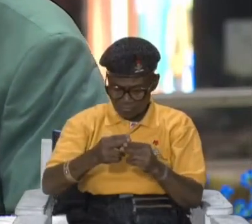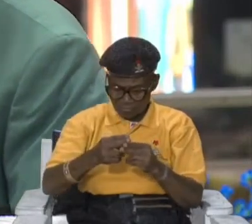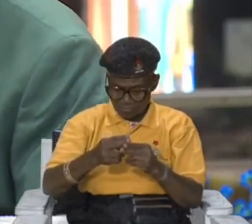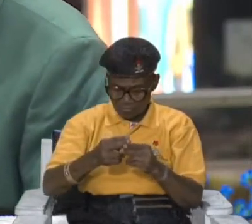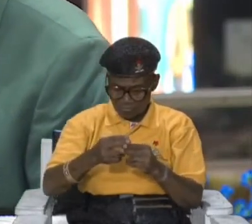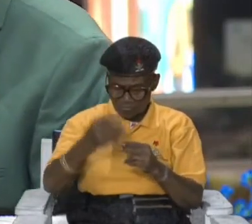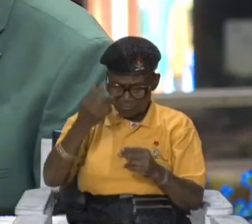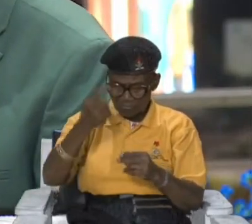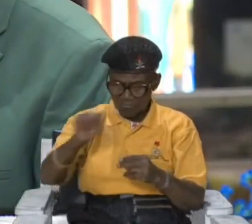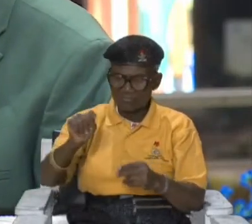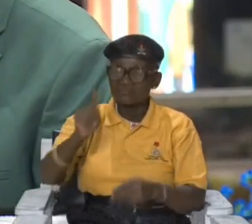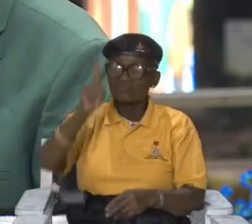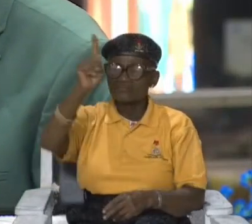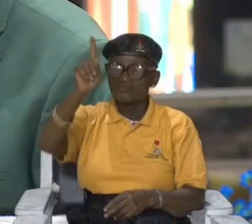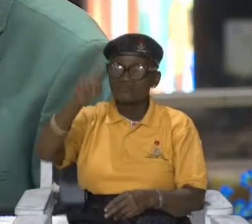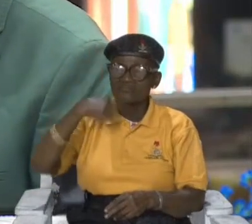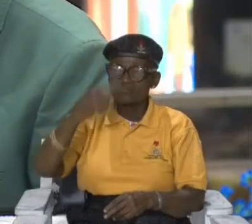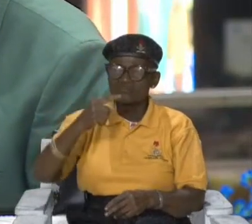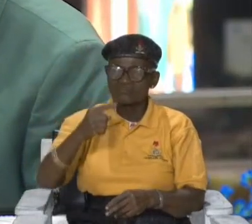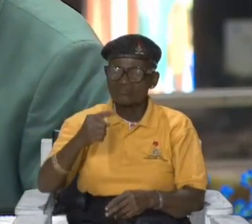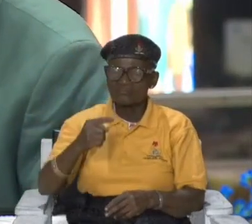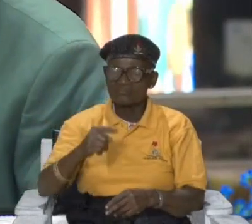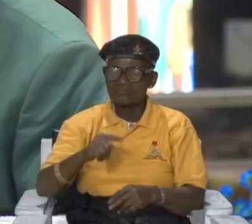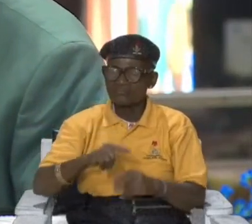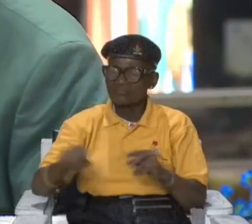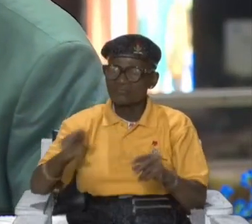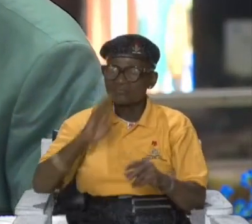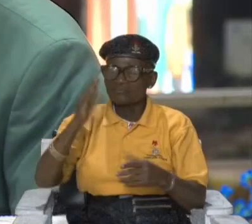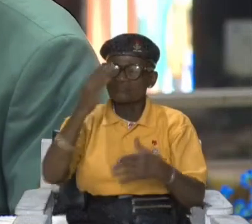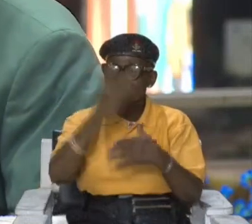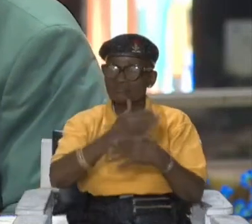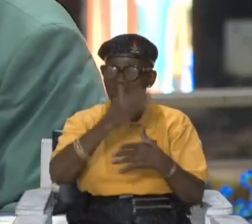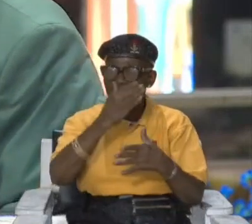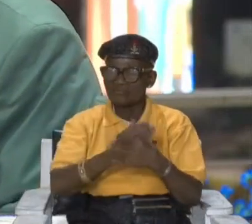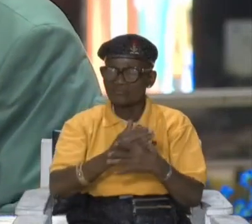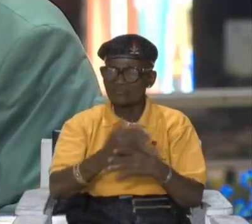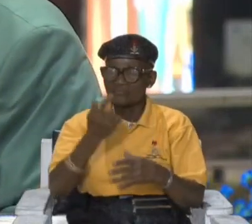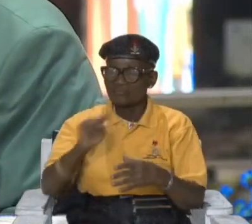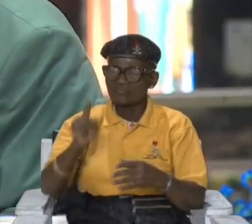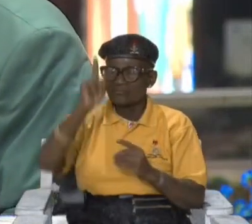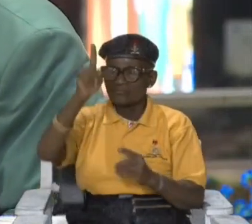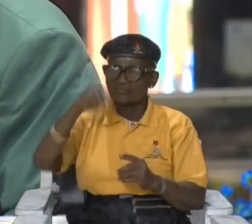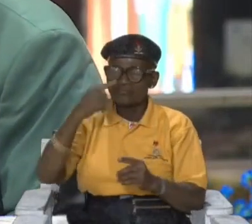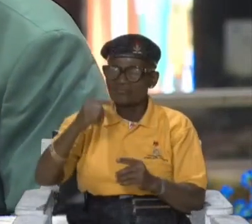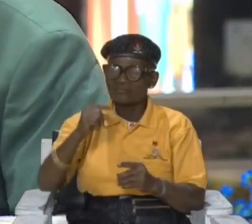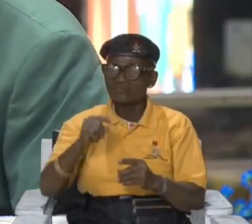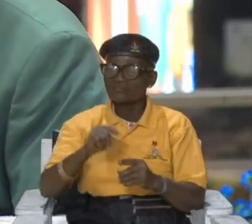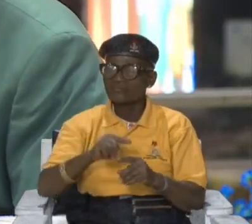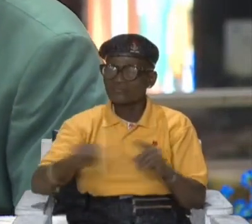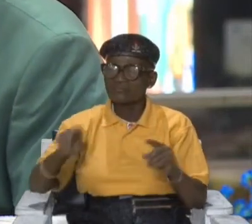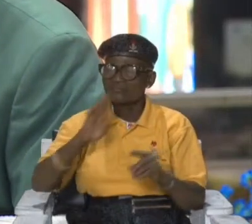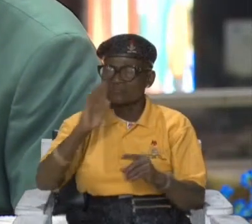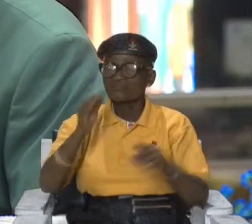the one who cannot be stopped, the one who cannot be hindered,